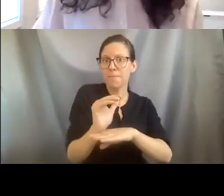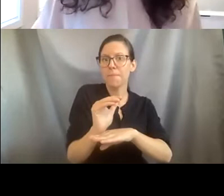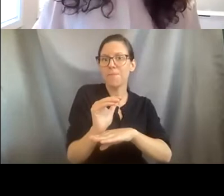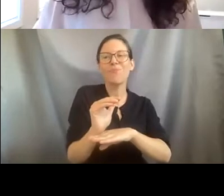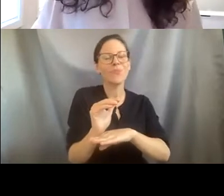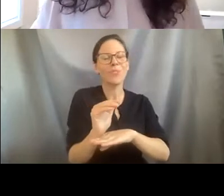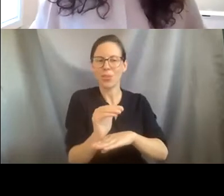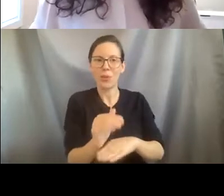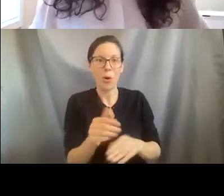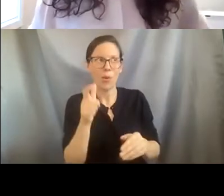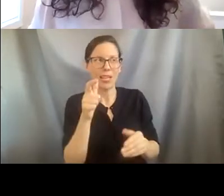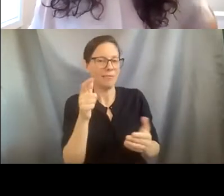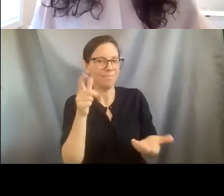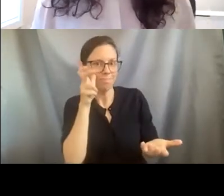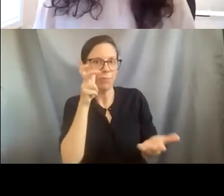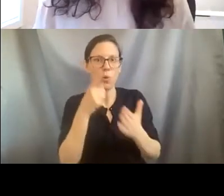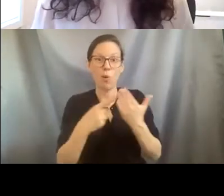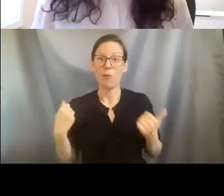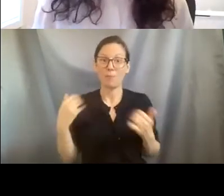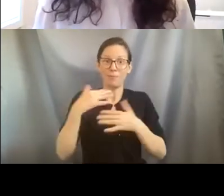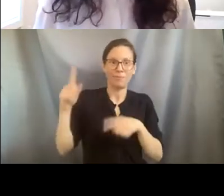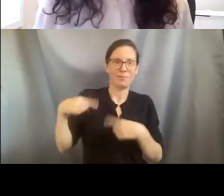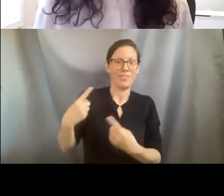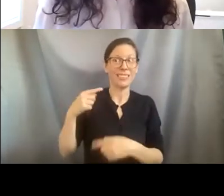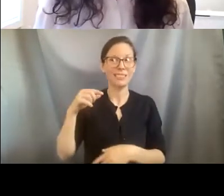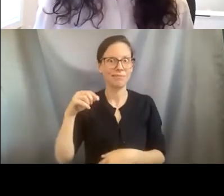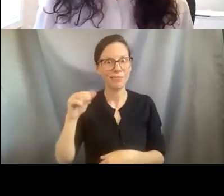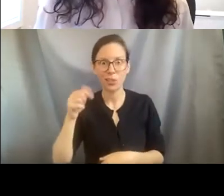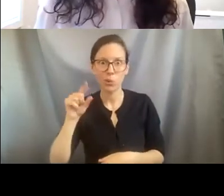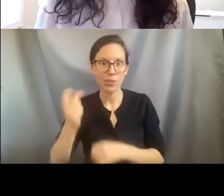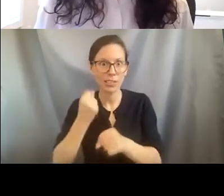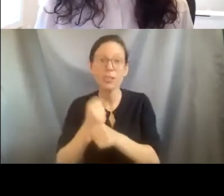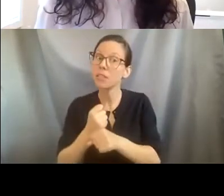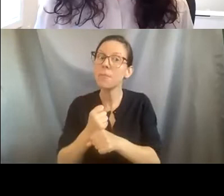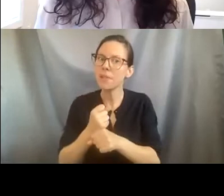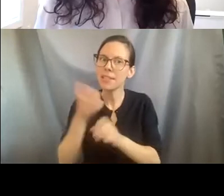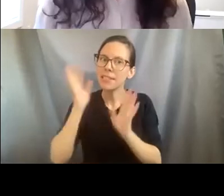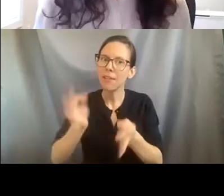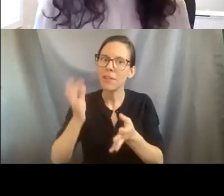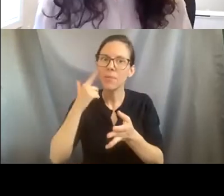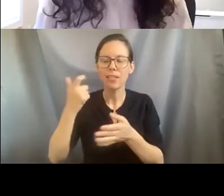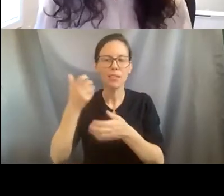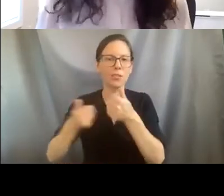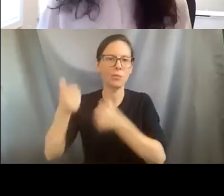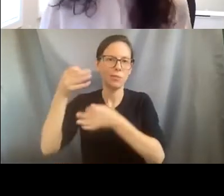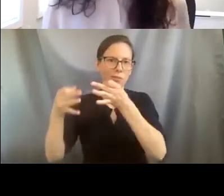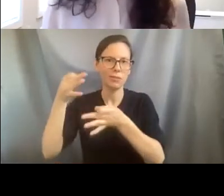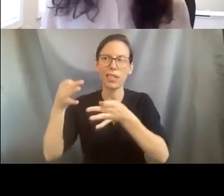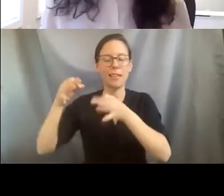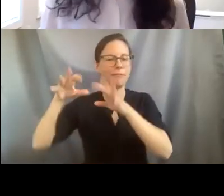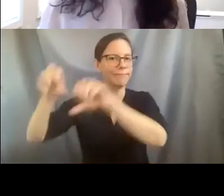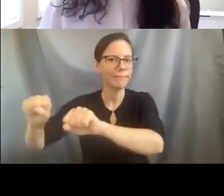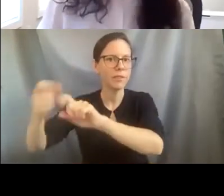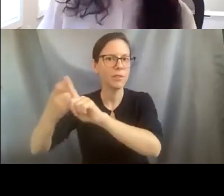been fearing for decades, but definitely since the Supreme Court was taken over by extreme conservative ideologues